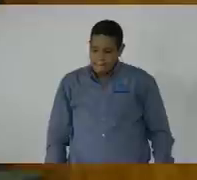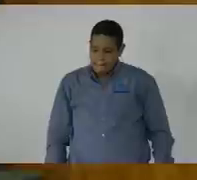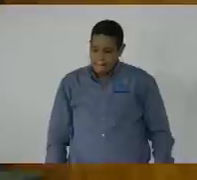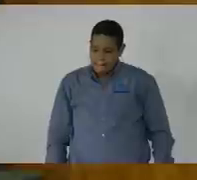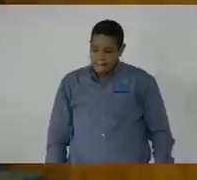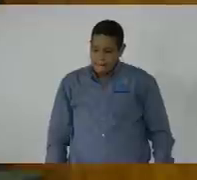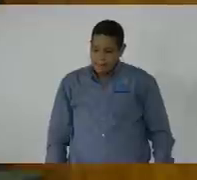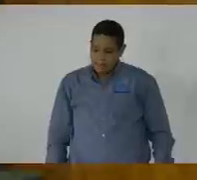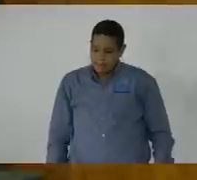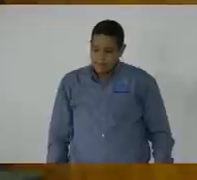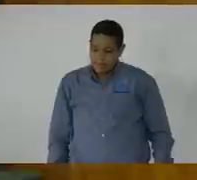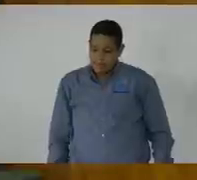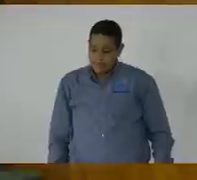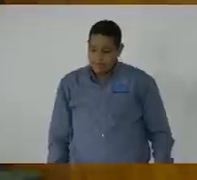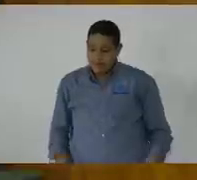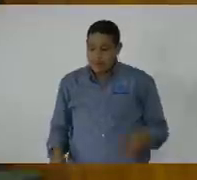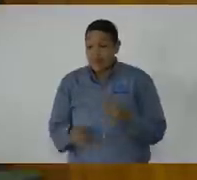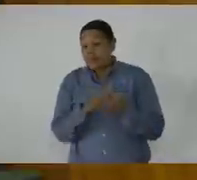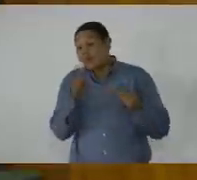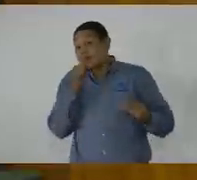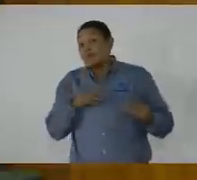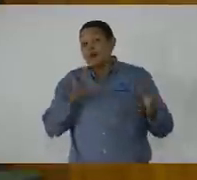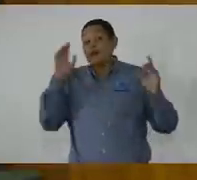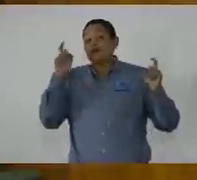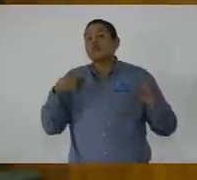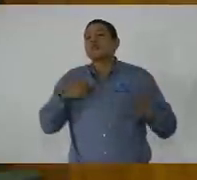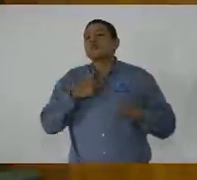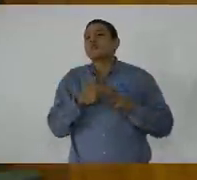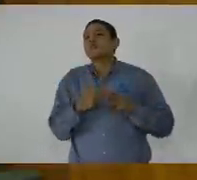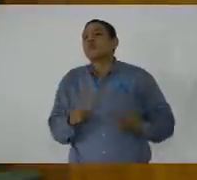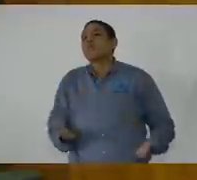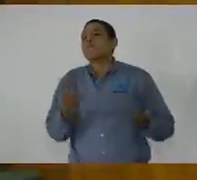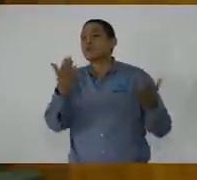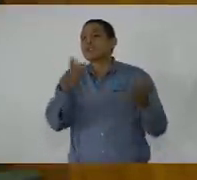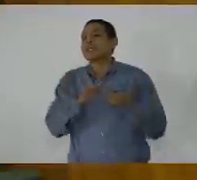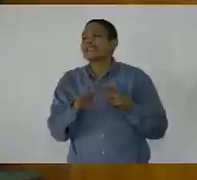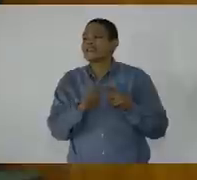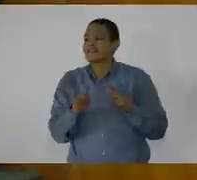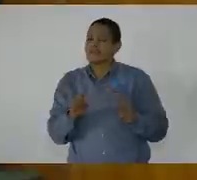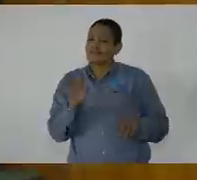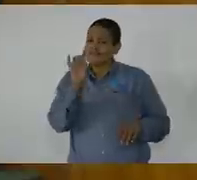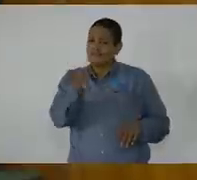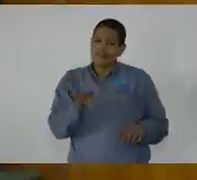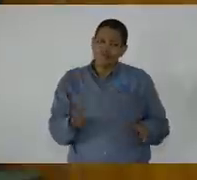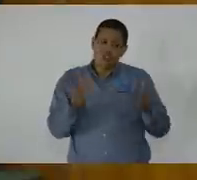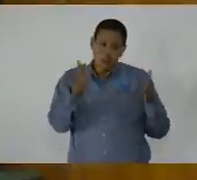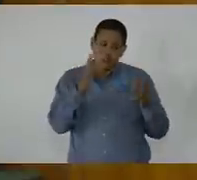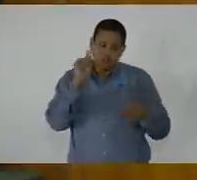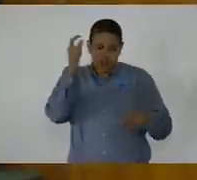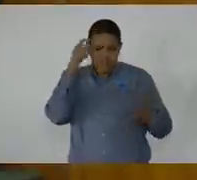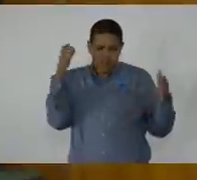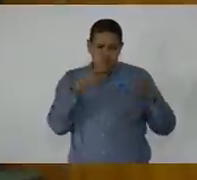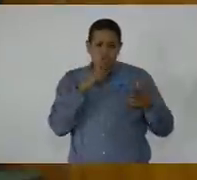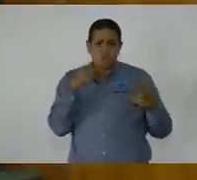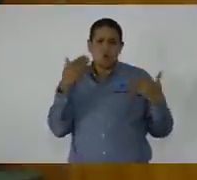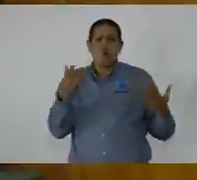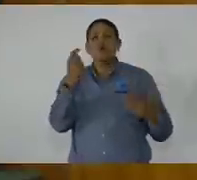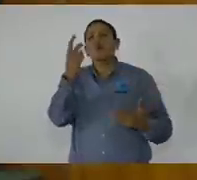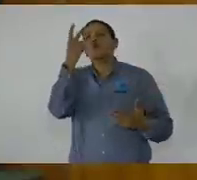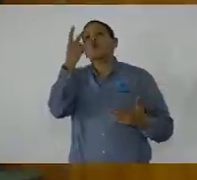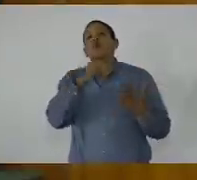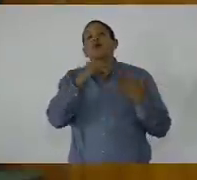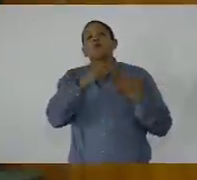Additionally, Madam Speaker, we will shortly present recommendations to the Cabinet to execute two projects